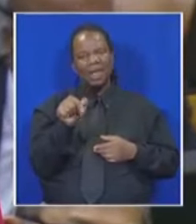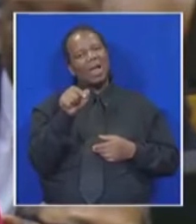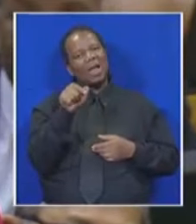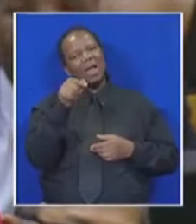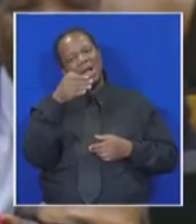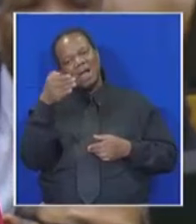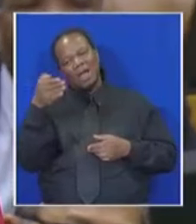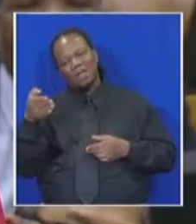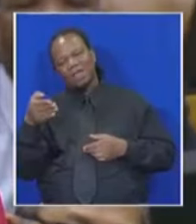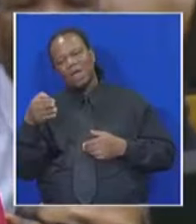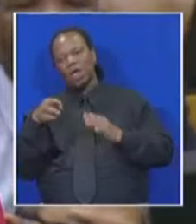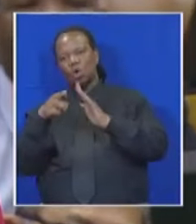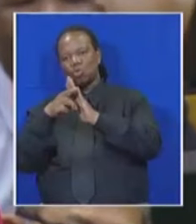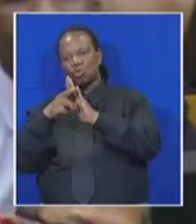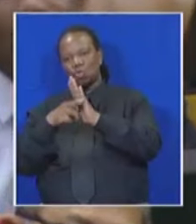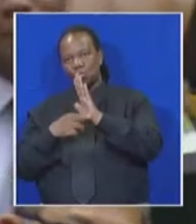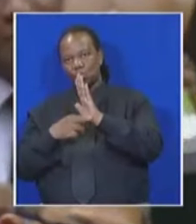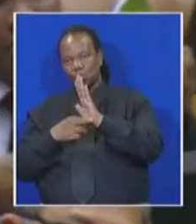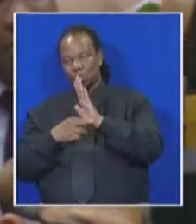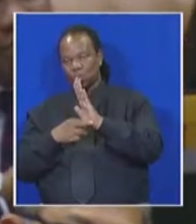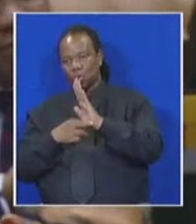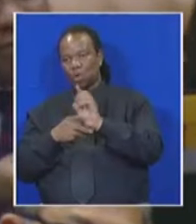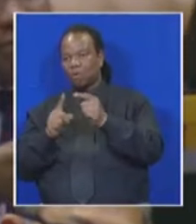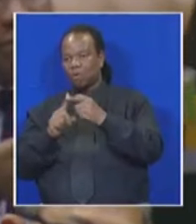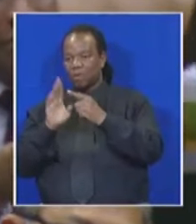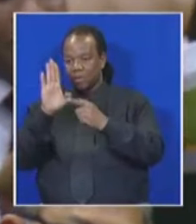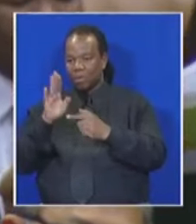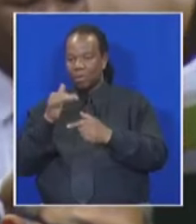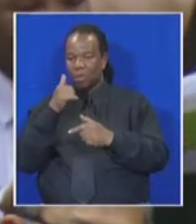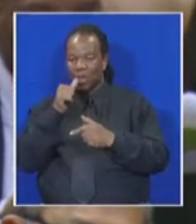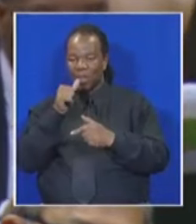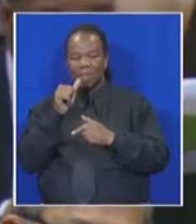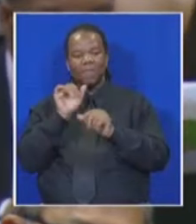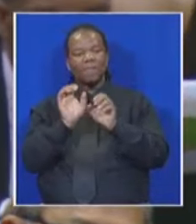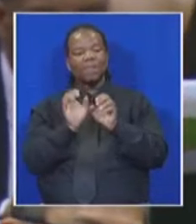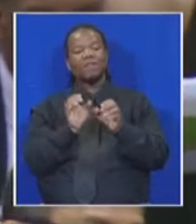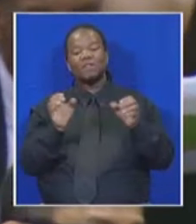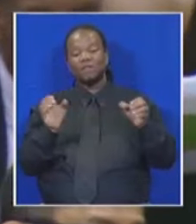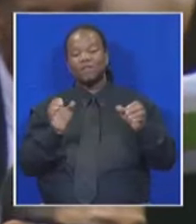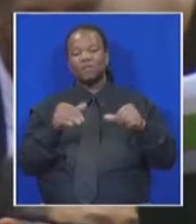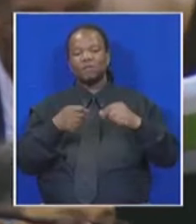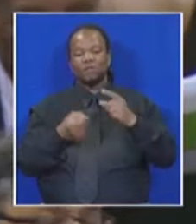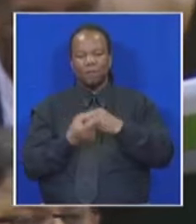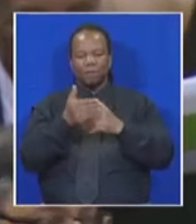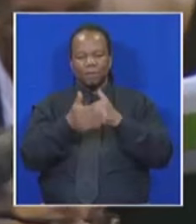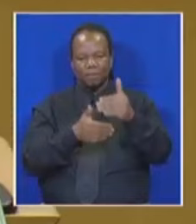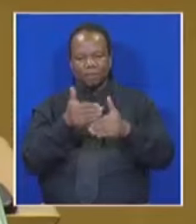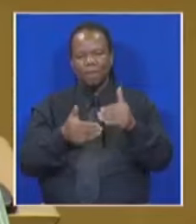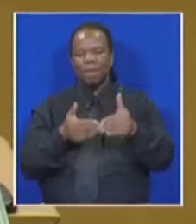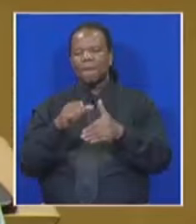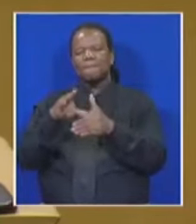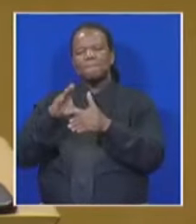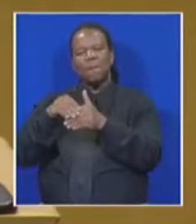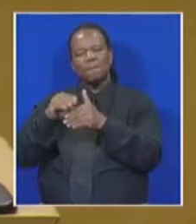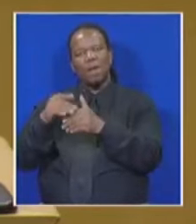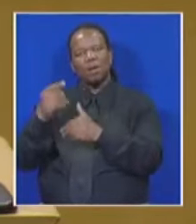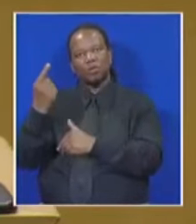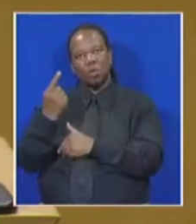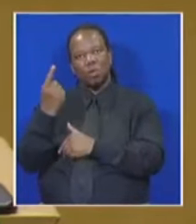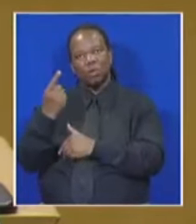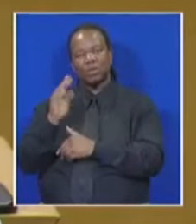to the taking of points of order, while a division is in progress, members may only raise points of order